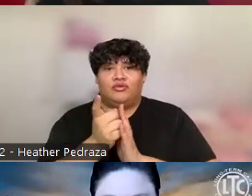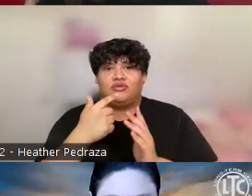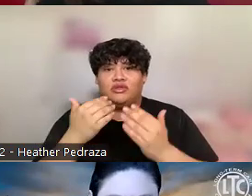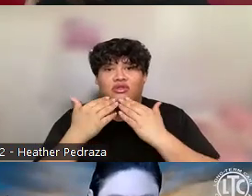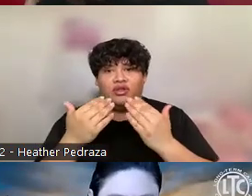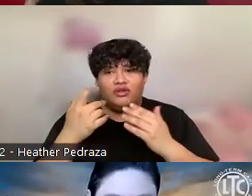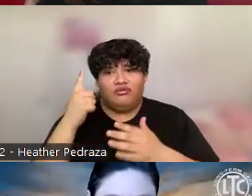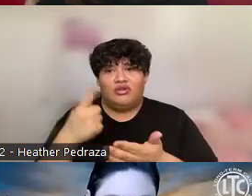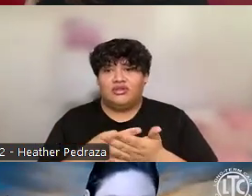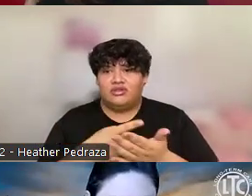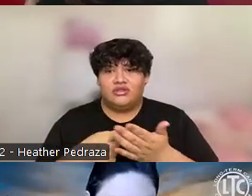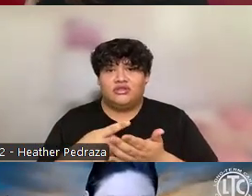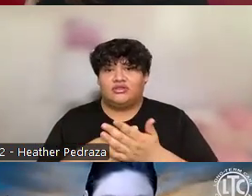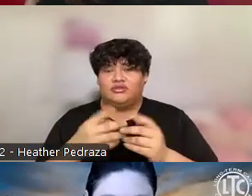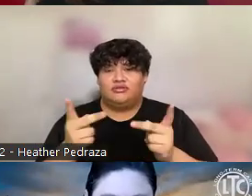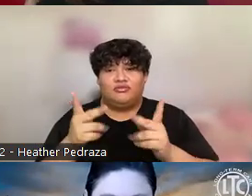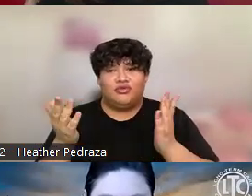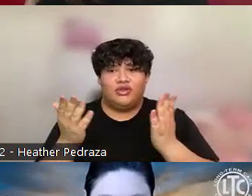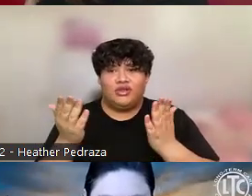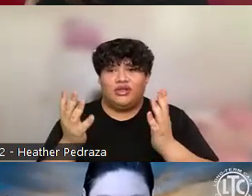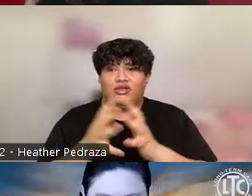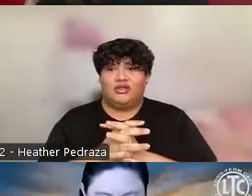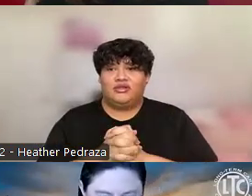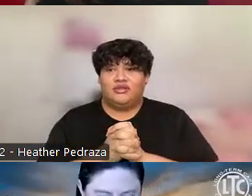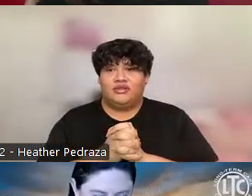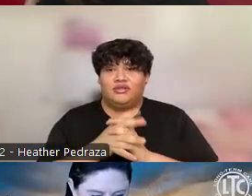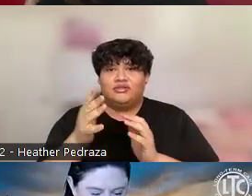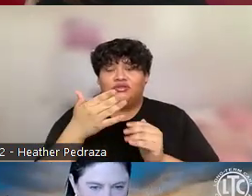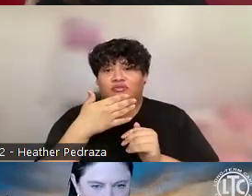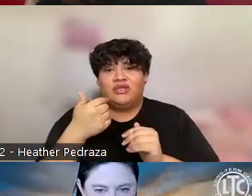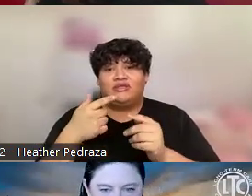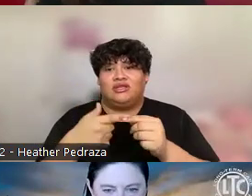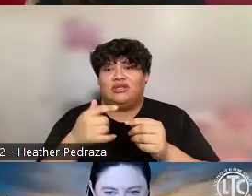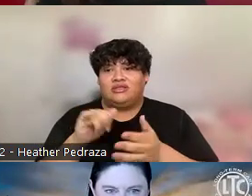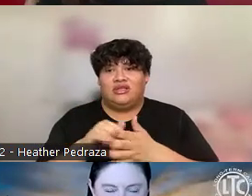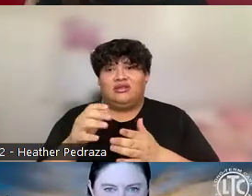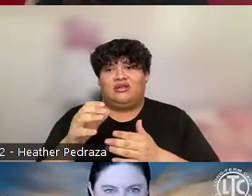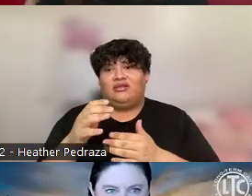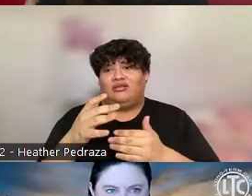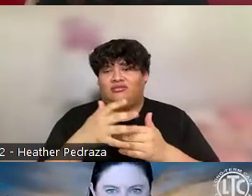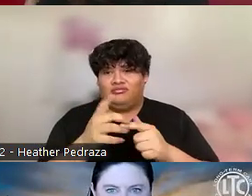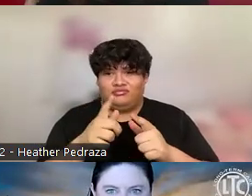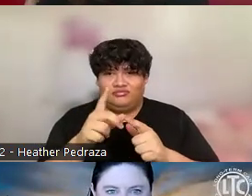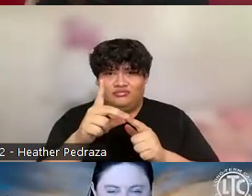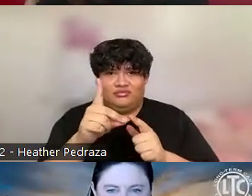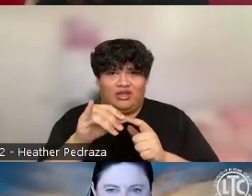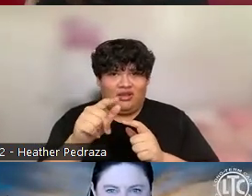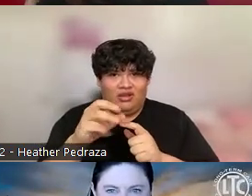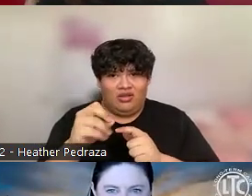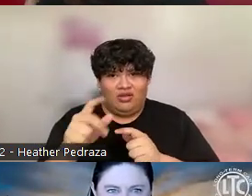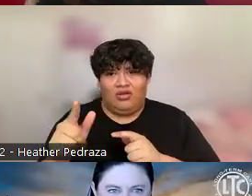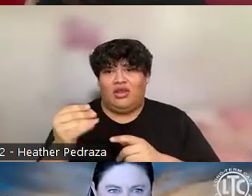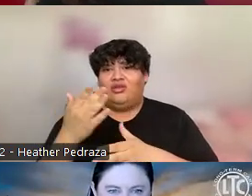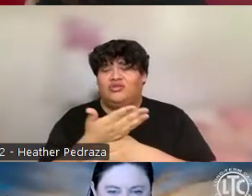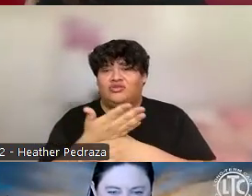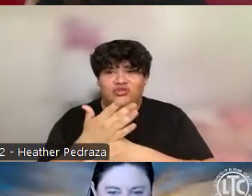our previous agenda items. It's one of the best things about this council is the dialogue and moving things forward through our shared